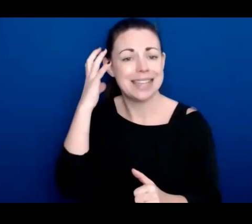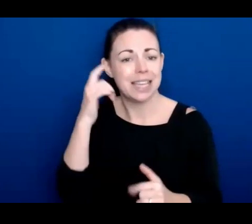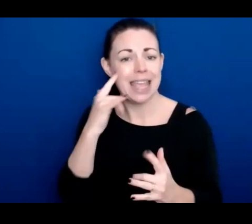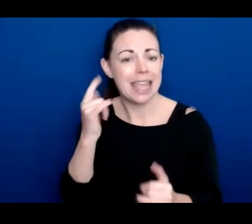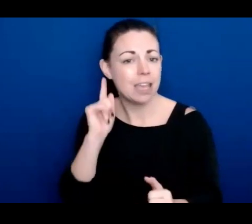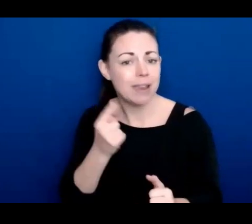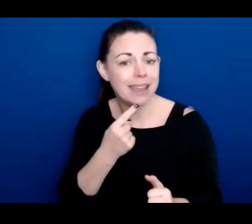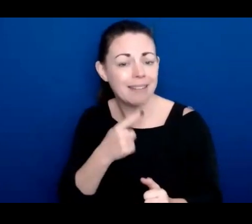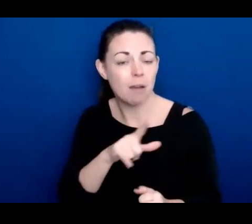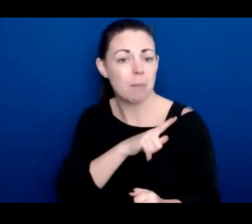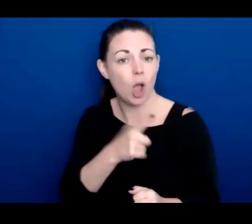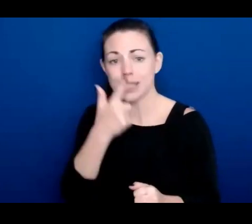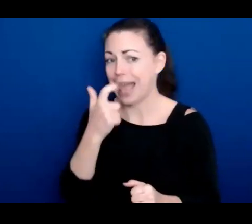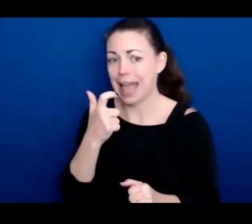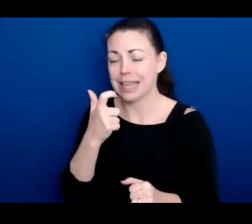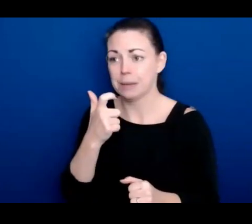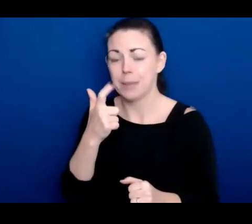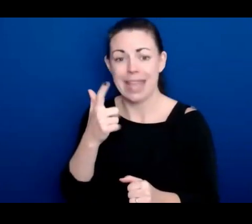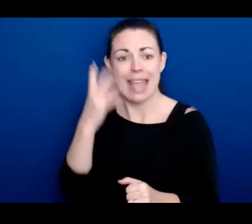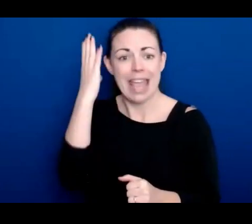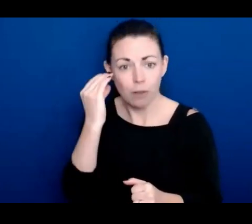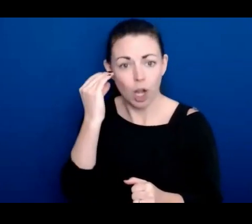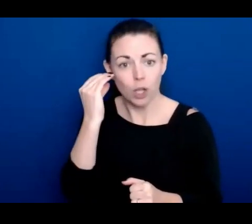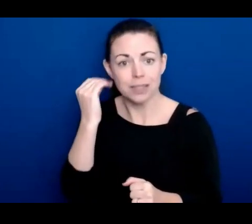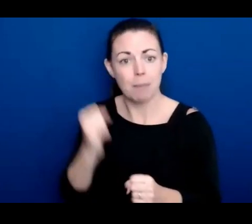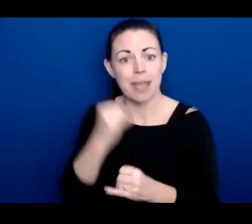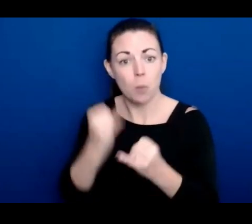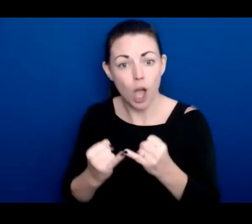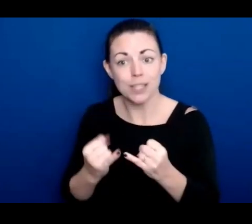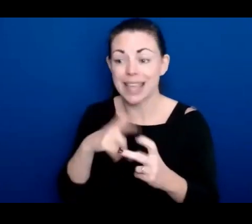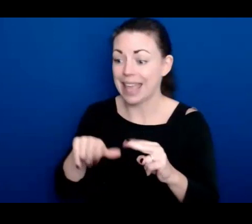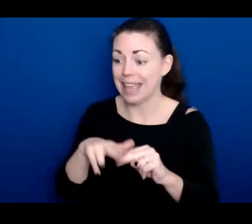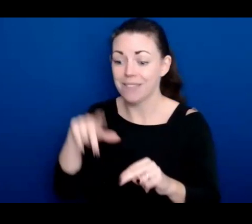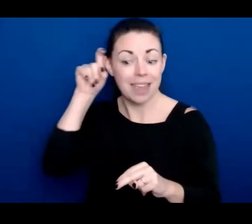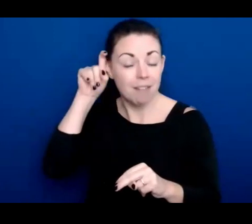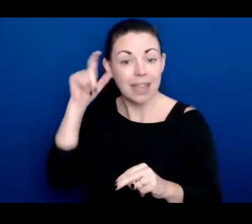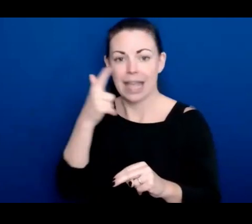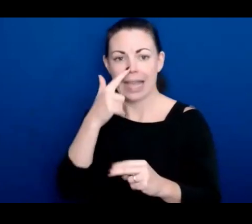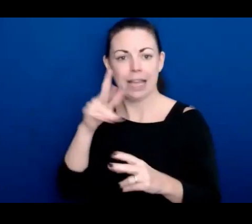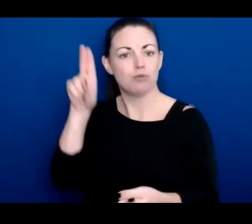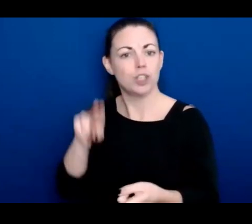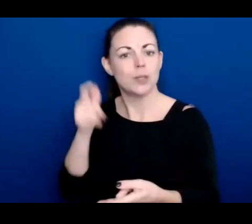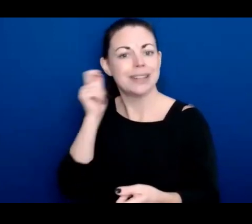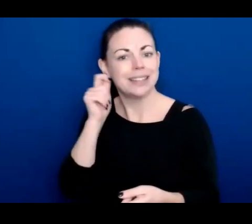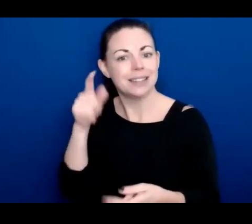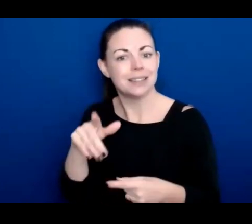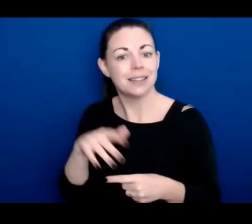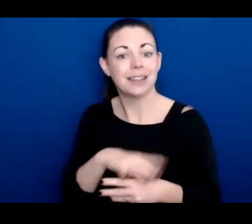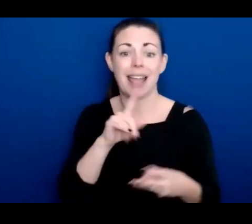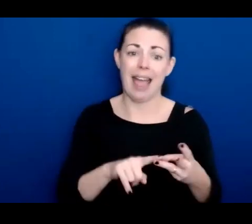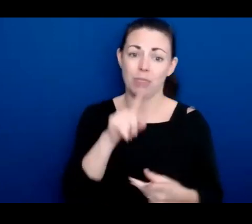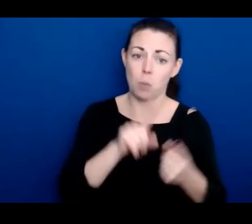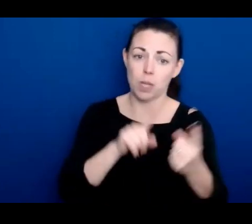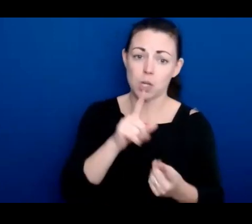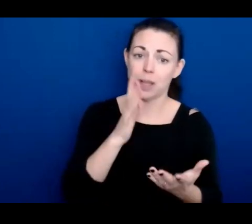and the hearing aids do suppress it. And then, yeah, over to Paul on what's involved in the one-to-ones, which really do support. We're getting